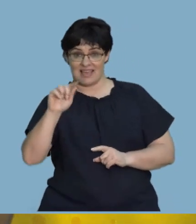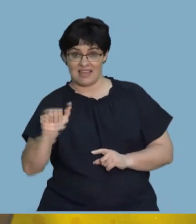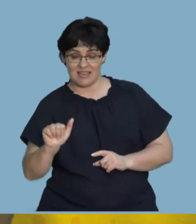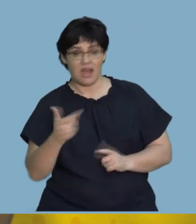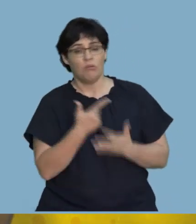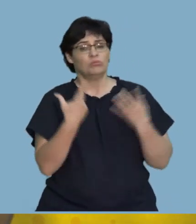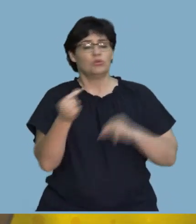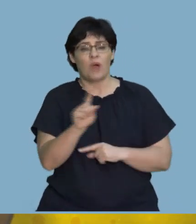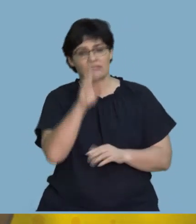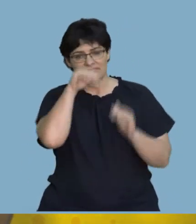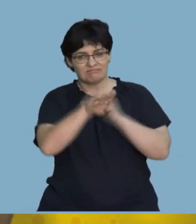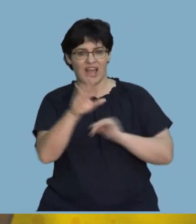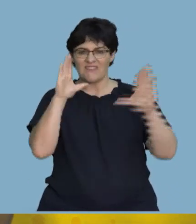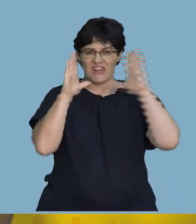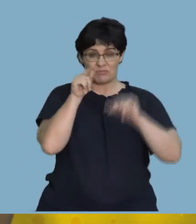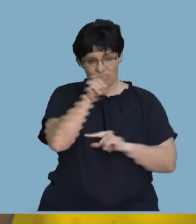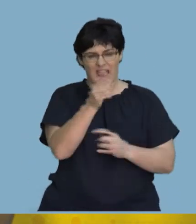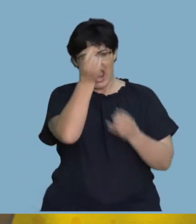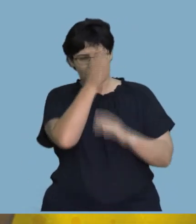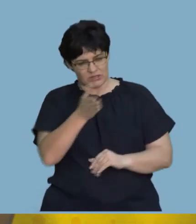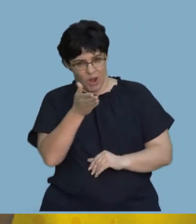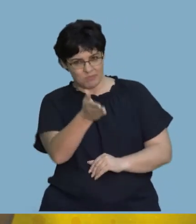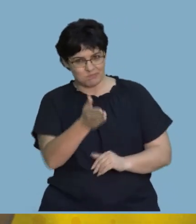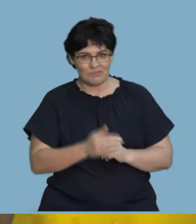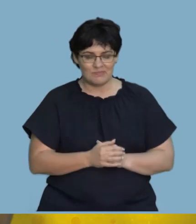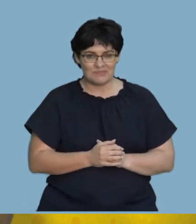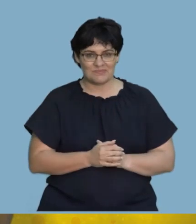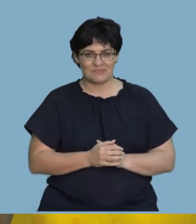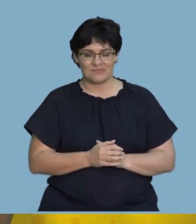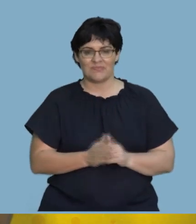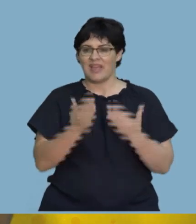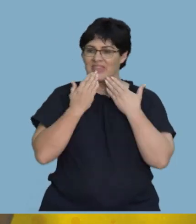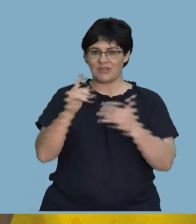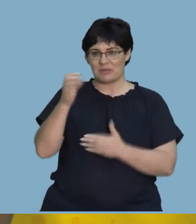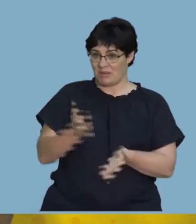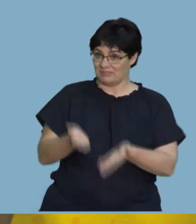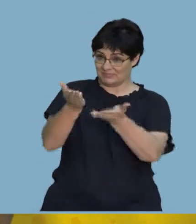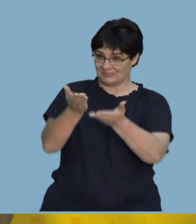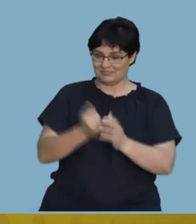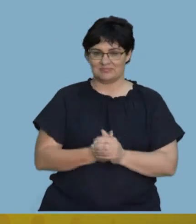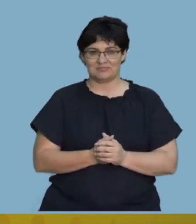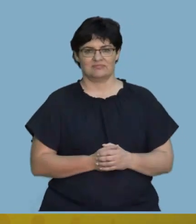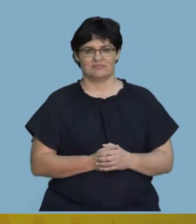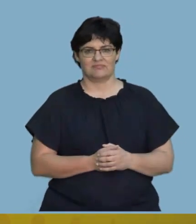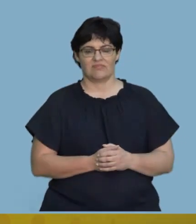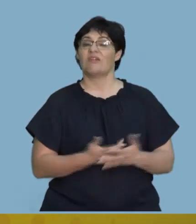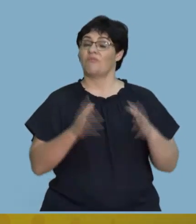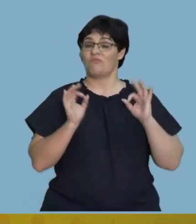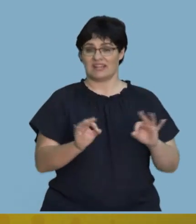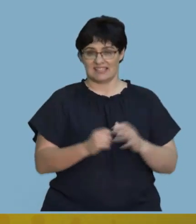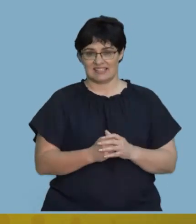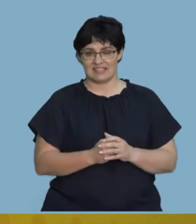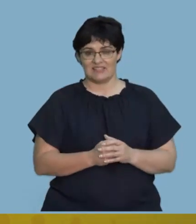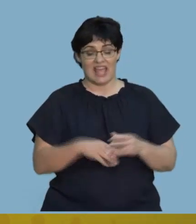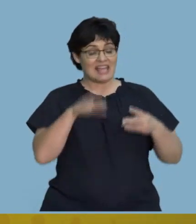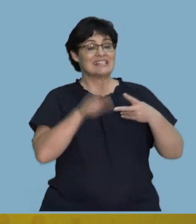head on over to our Facebook page and all of the details will be there. Thank you so much, Themba, and over to you. Right, in the